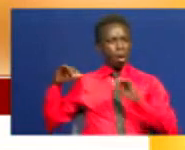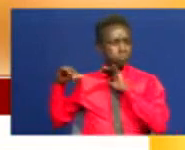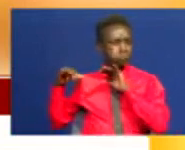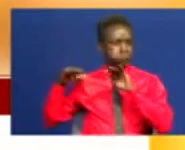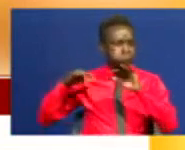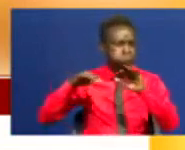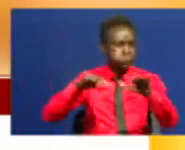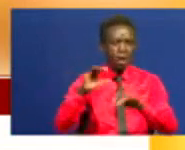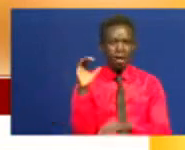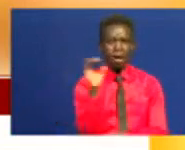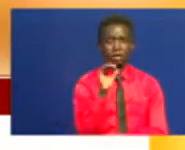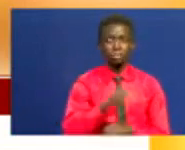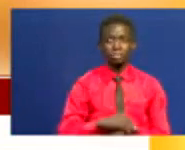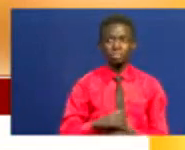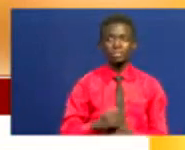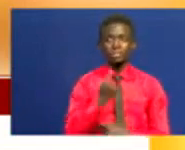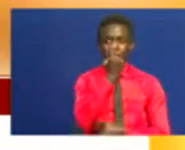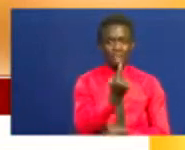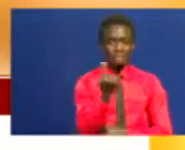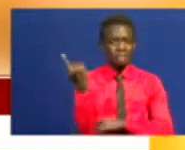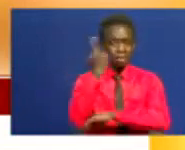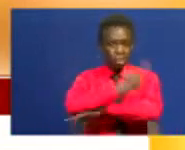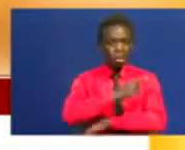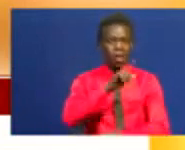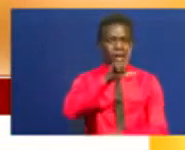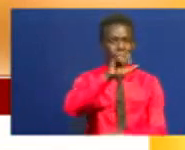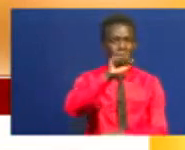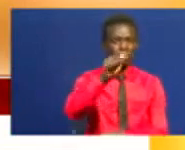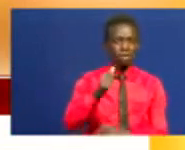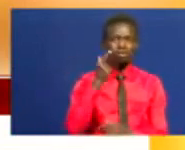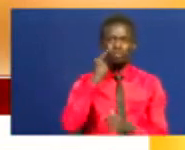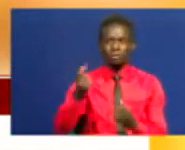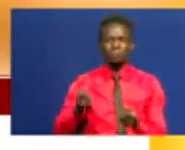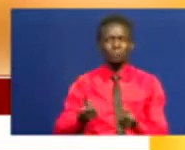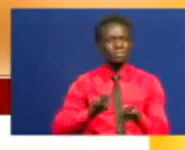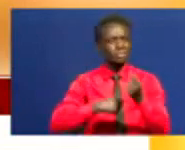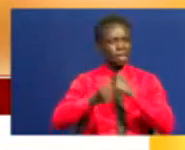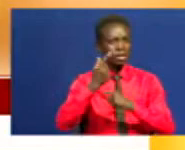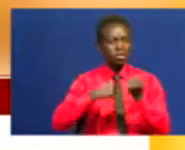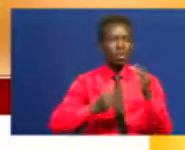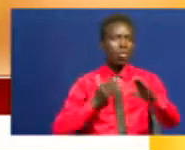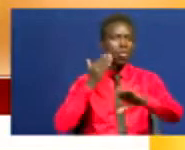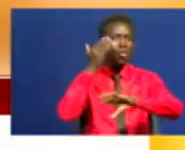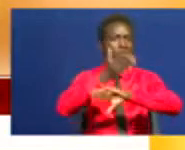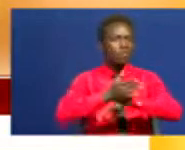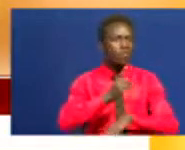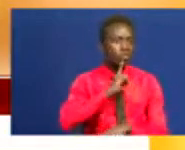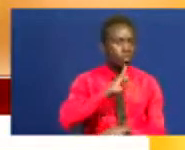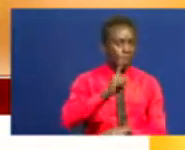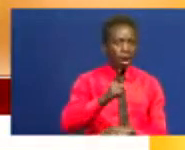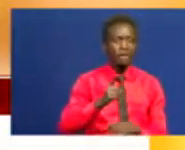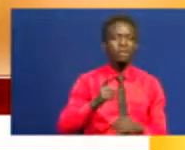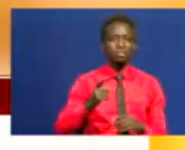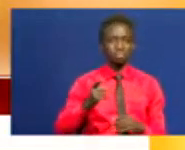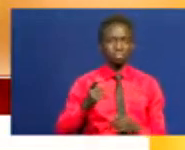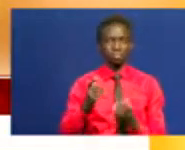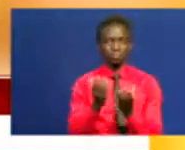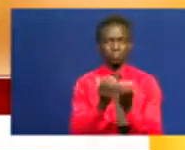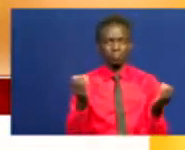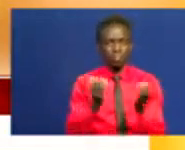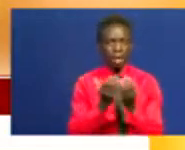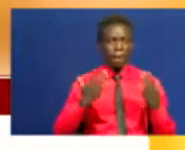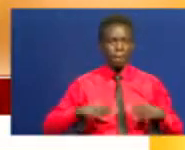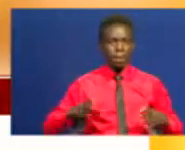Each day, Lisa and her team have been distributing over 100 hot dogs to people visiting the UN headquarters. On